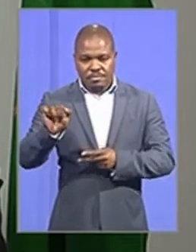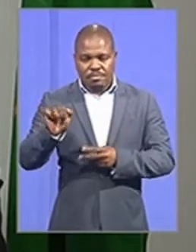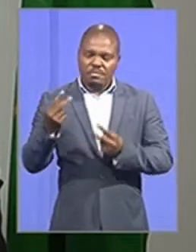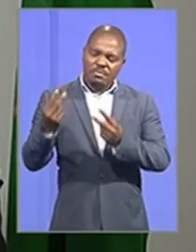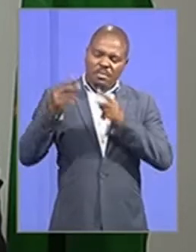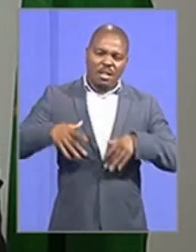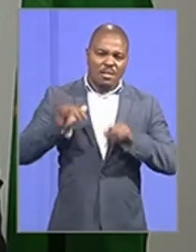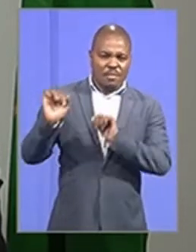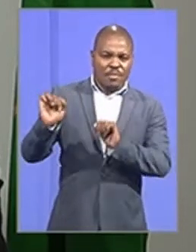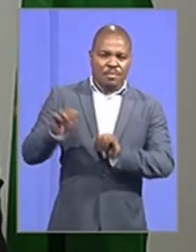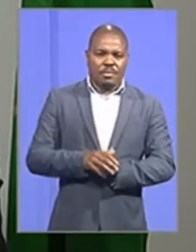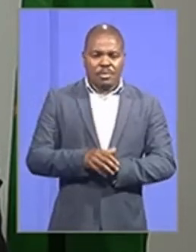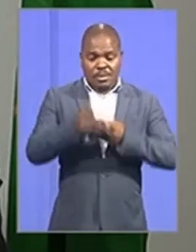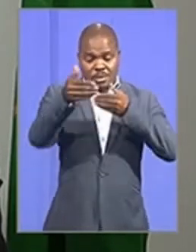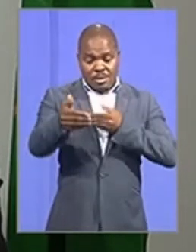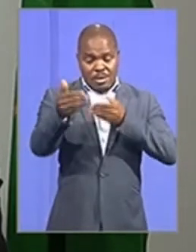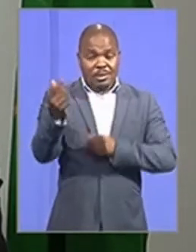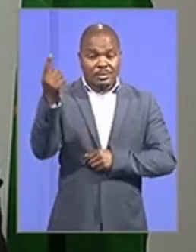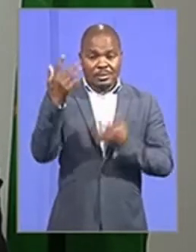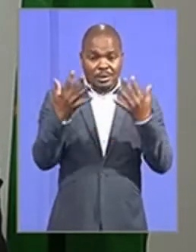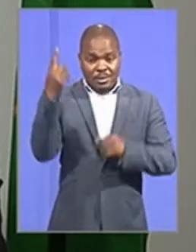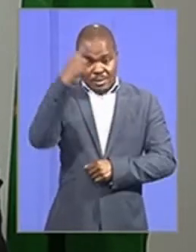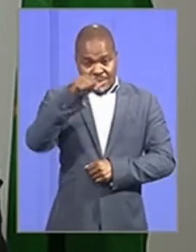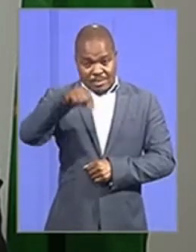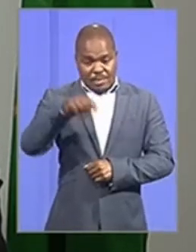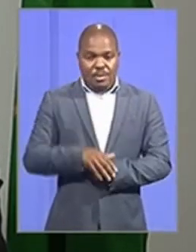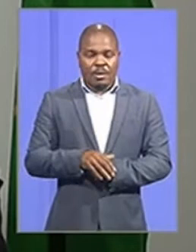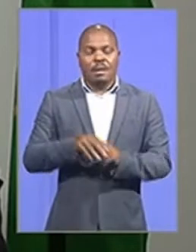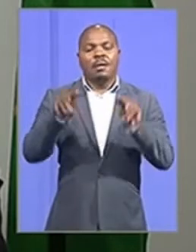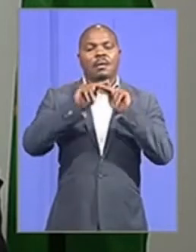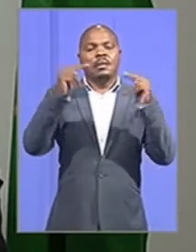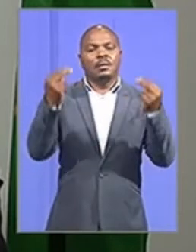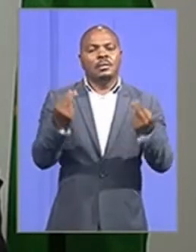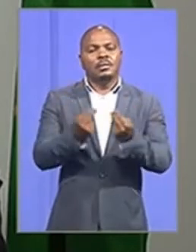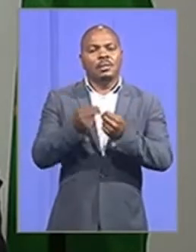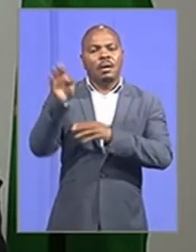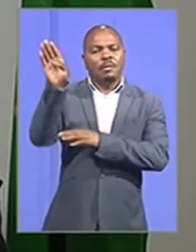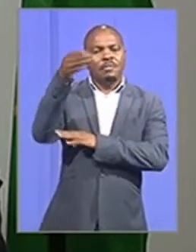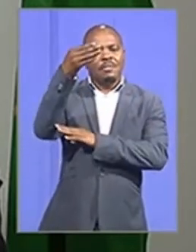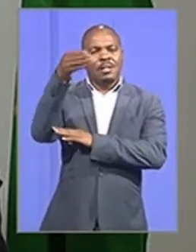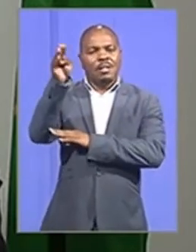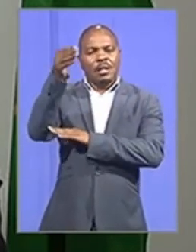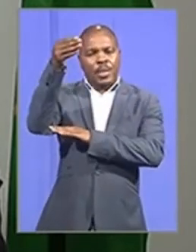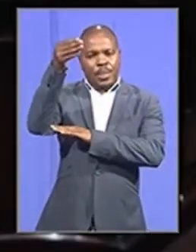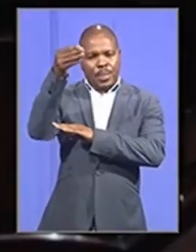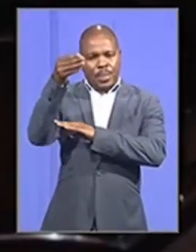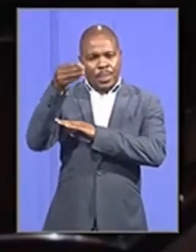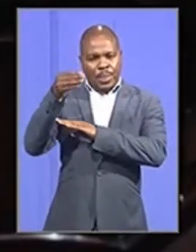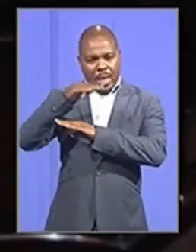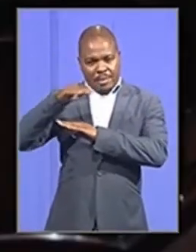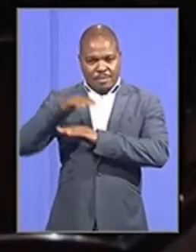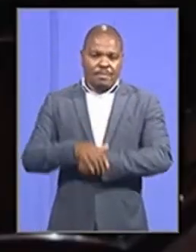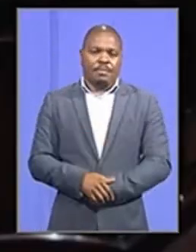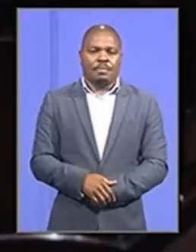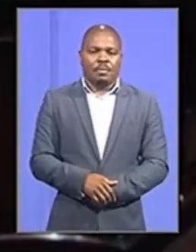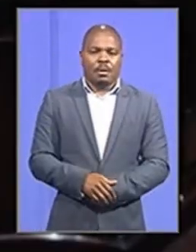that for the 10-day period, our national flag will fly at half-mast. Mopresidente